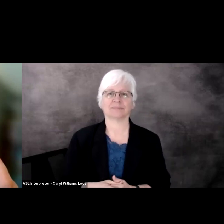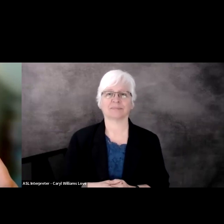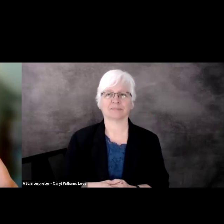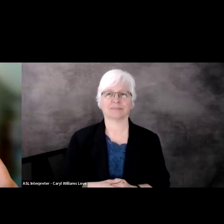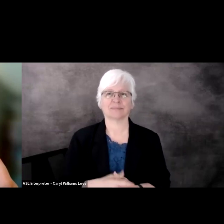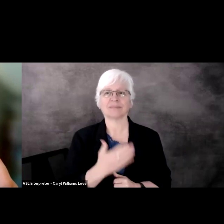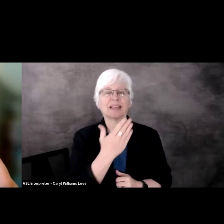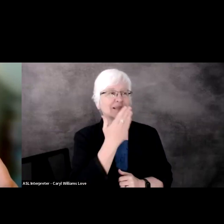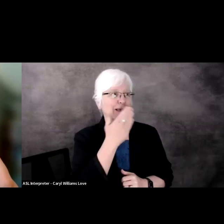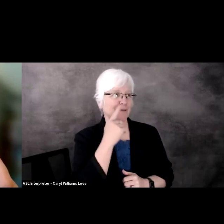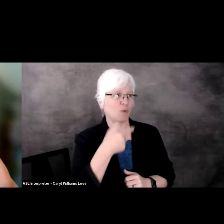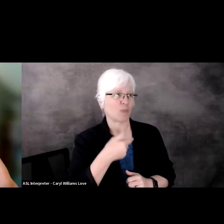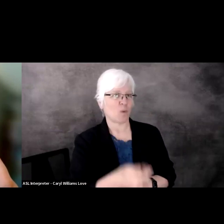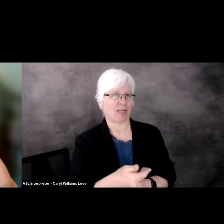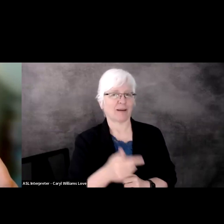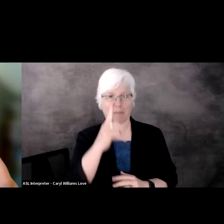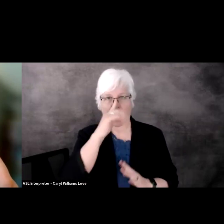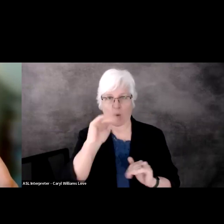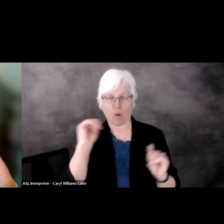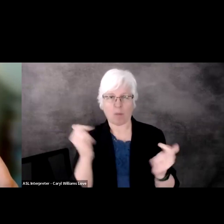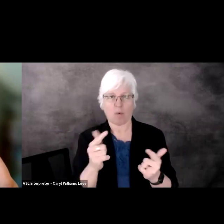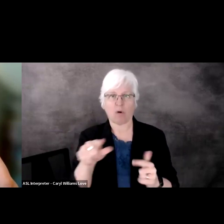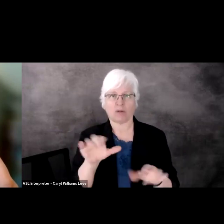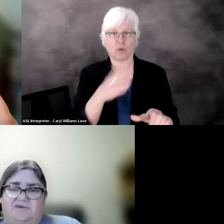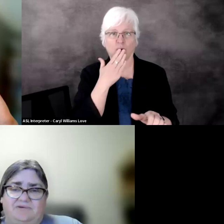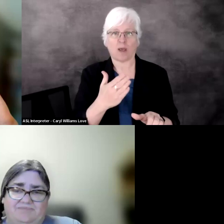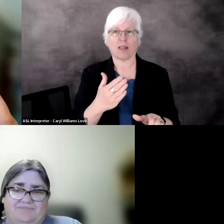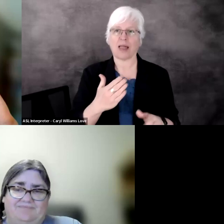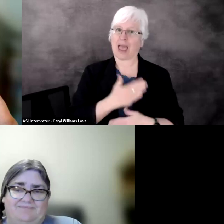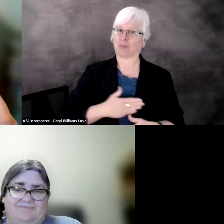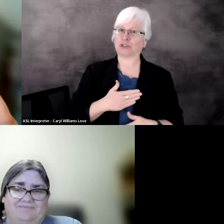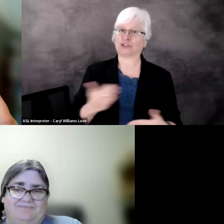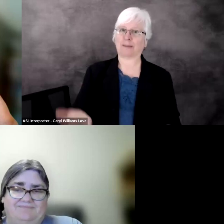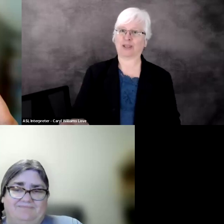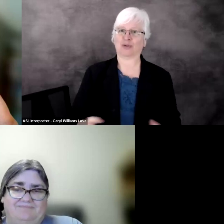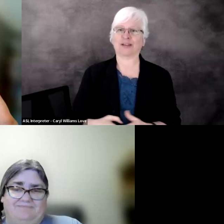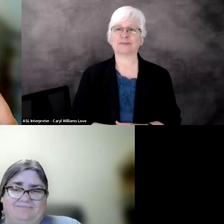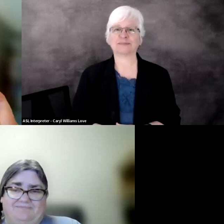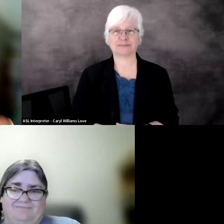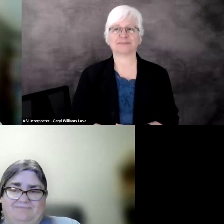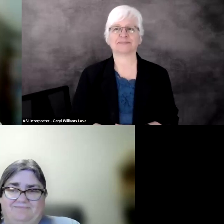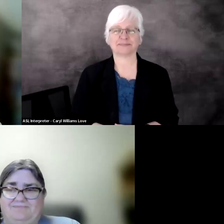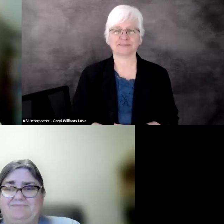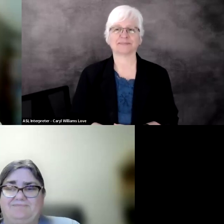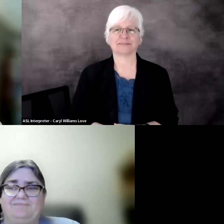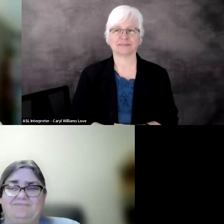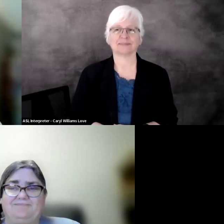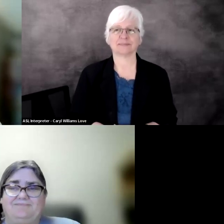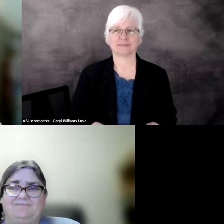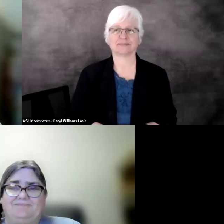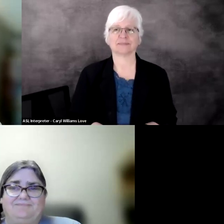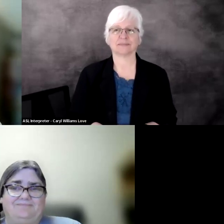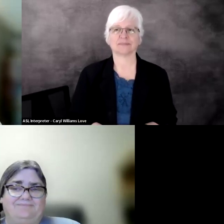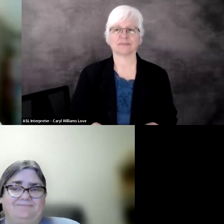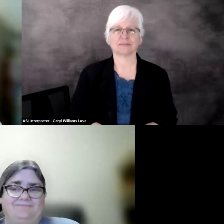Thank you for the welcome. I hope everybody's doing well and I appreciate being here. All right. So I'm